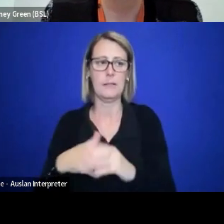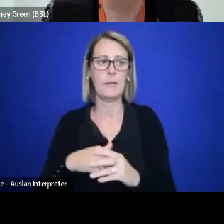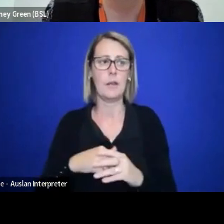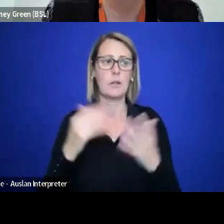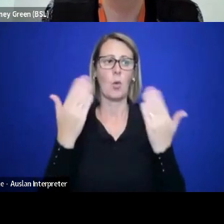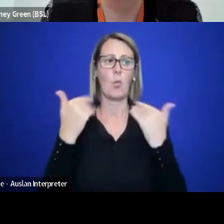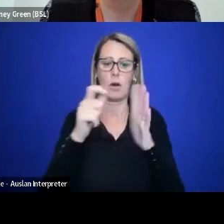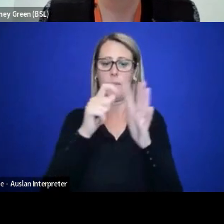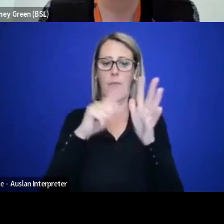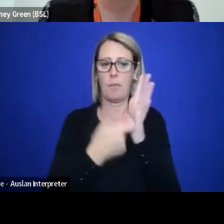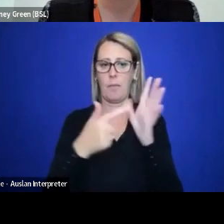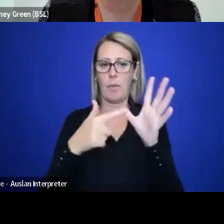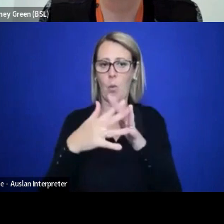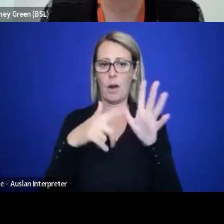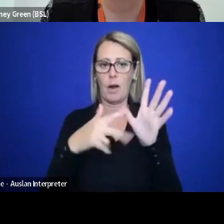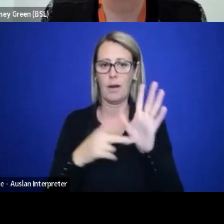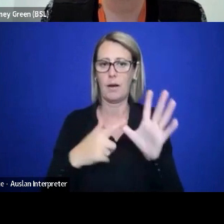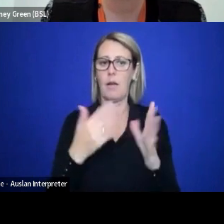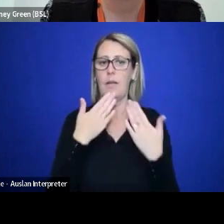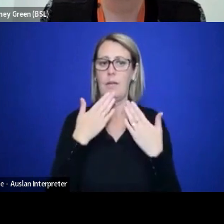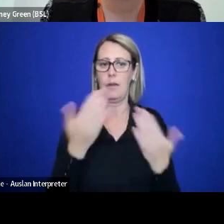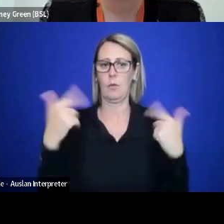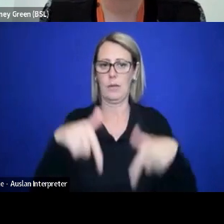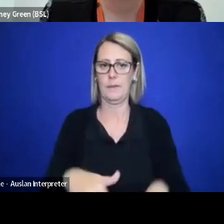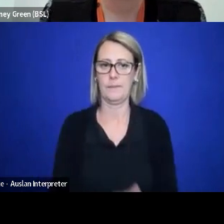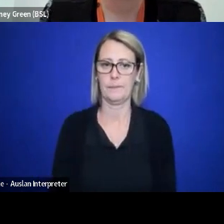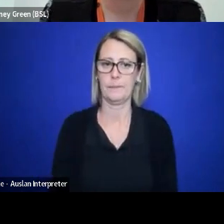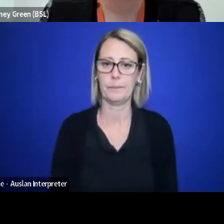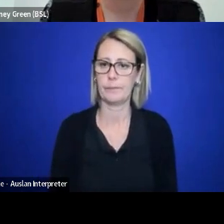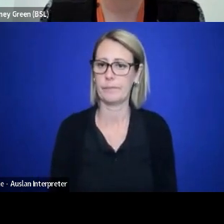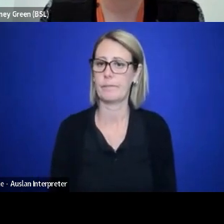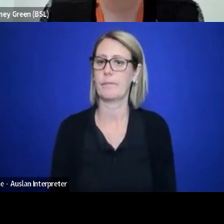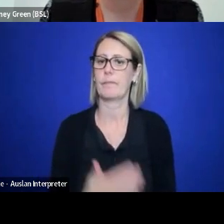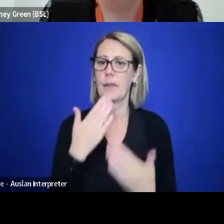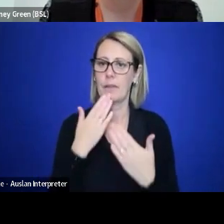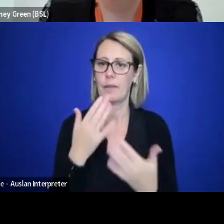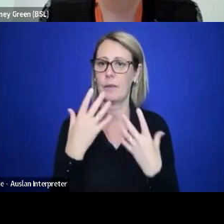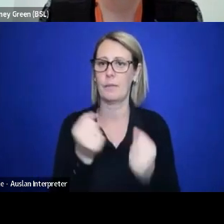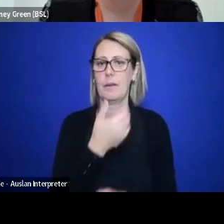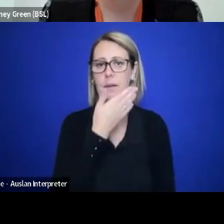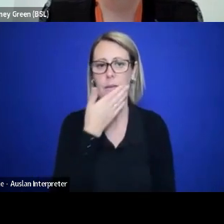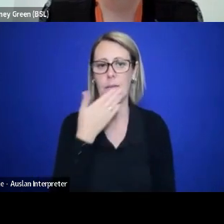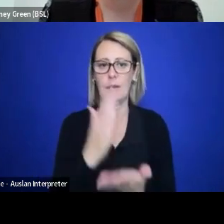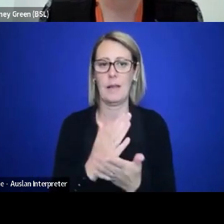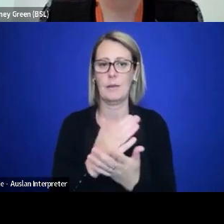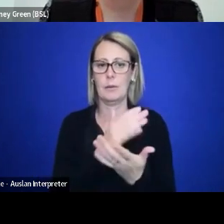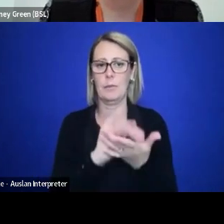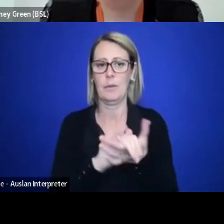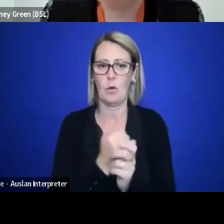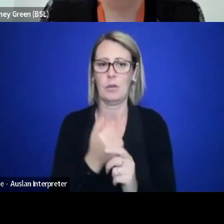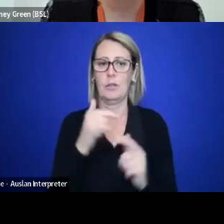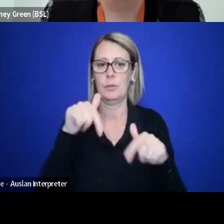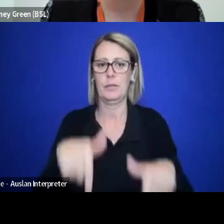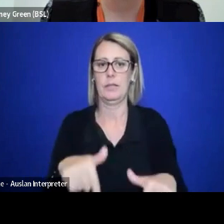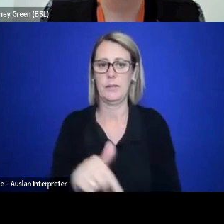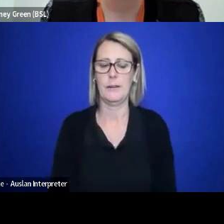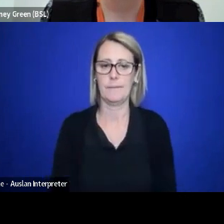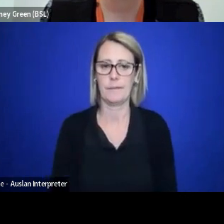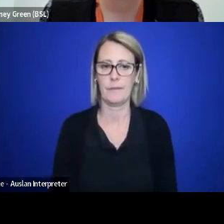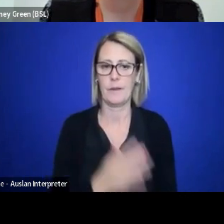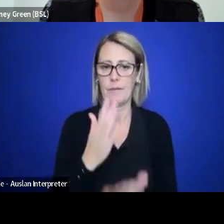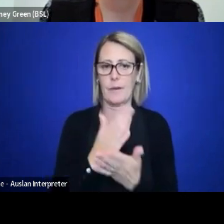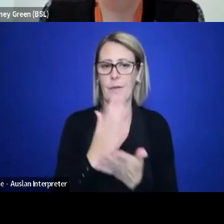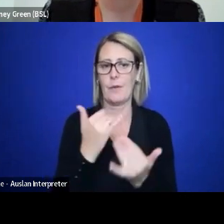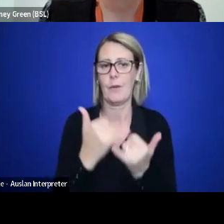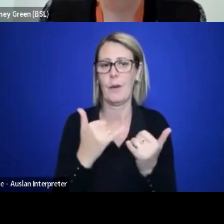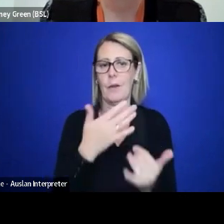Pawana. Thank you so much for being here. Thank you so much for having me, guys. It's an absolute honor to be here, and I'm very, very